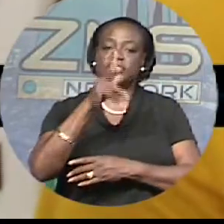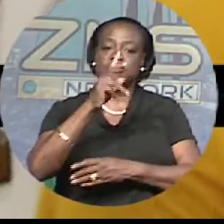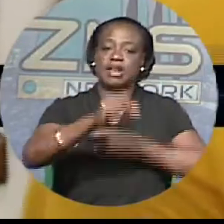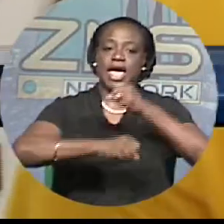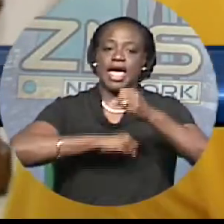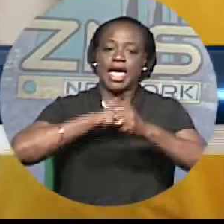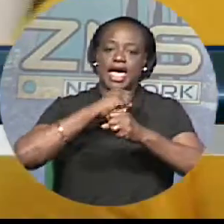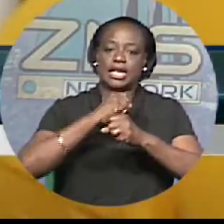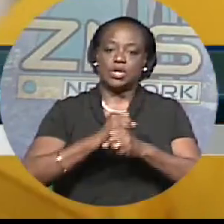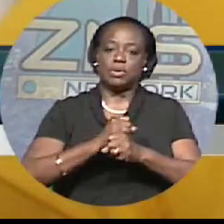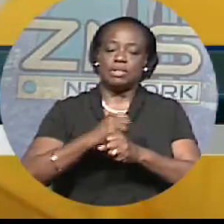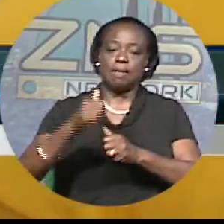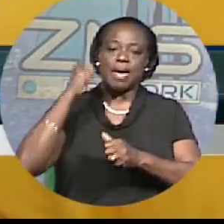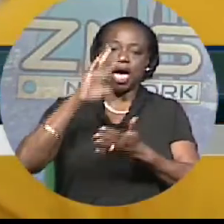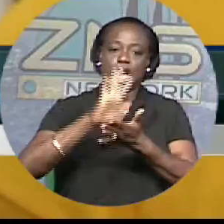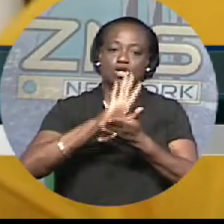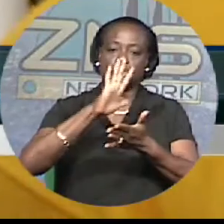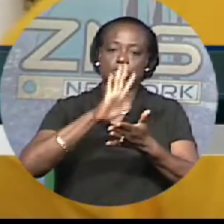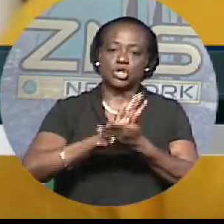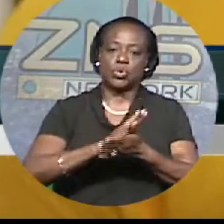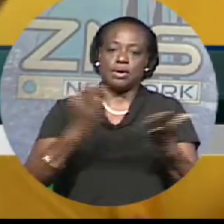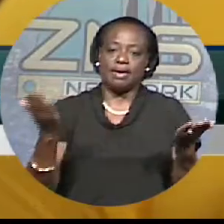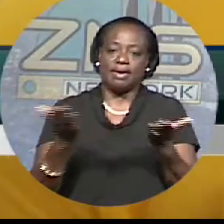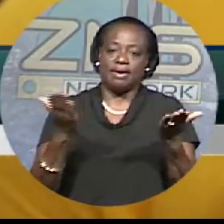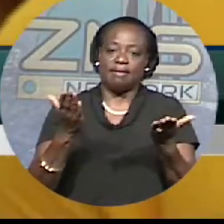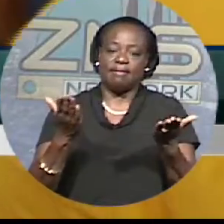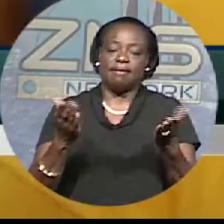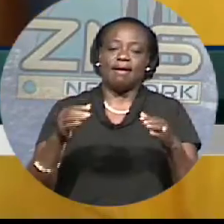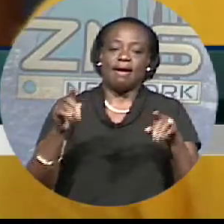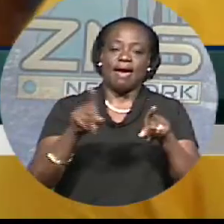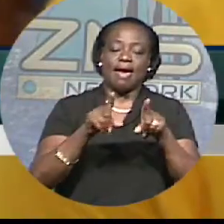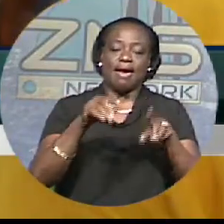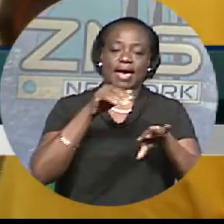here at the St. James Temple, where we